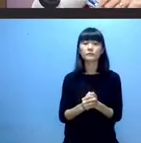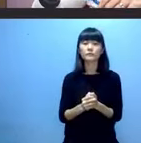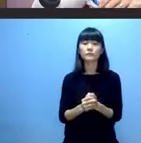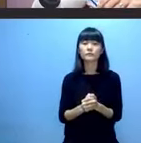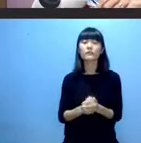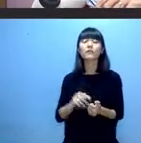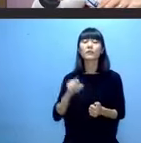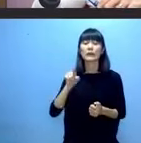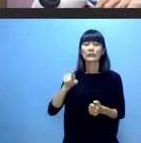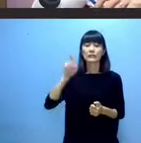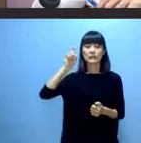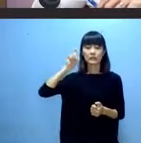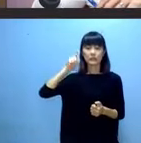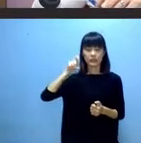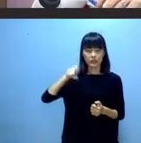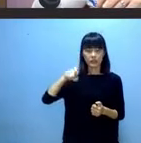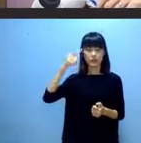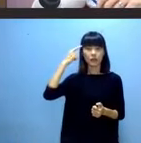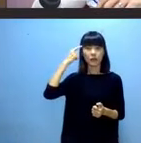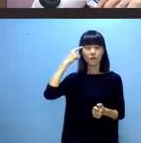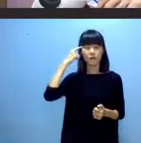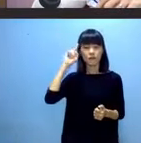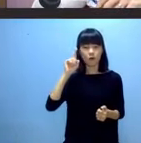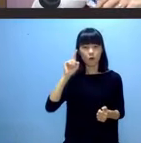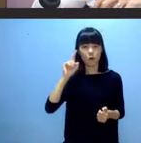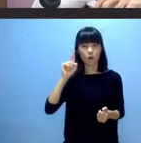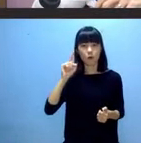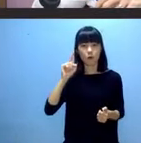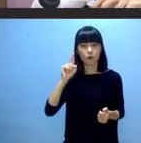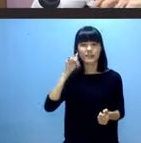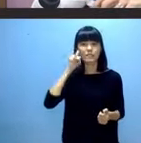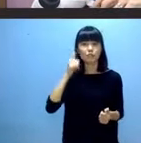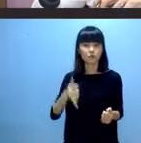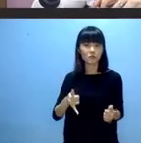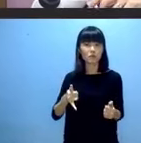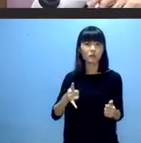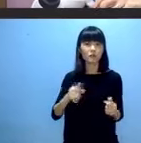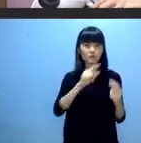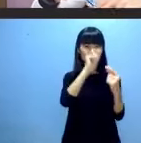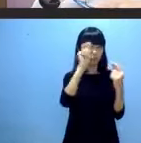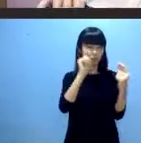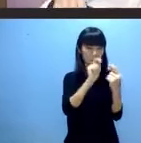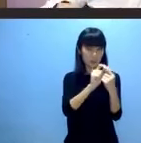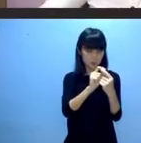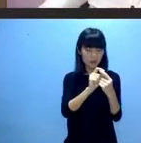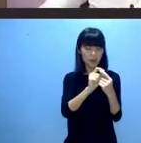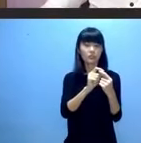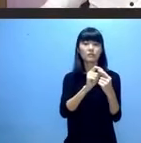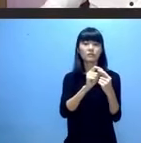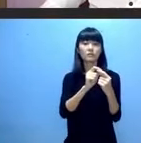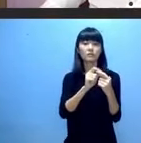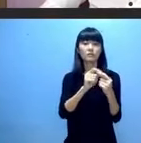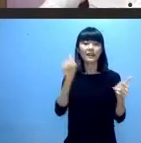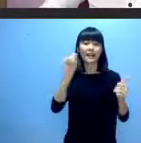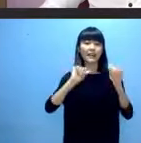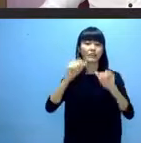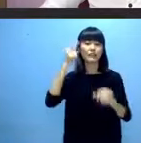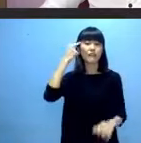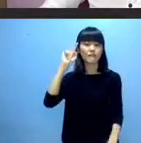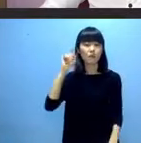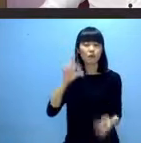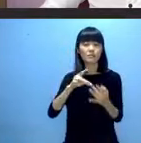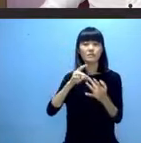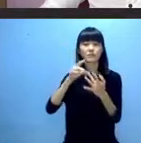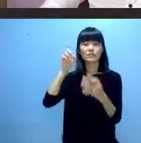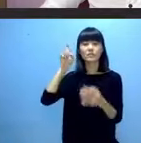for suitable, inclusive activities so that they can engage their child with disability. So when the circuit